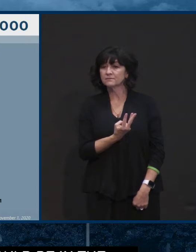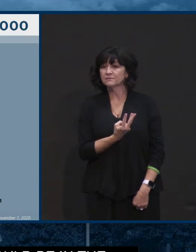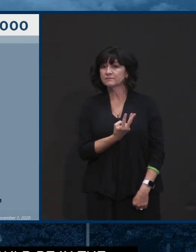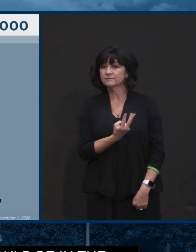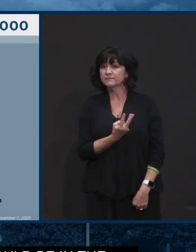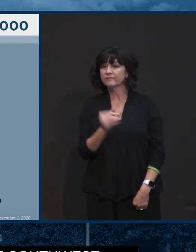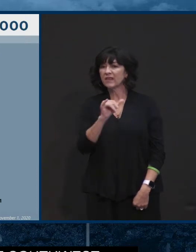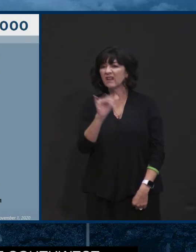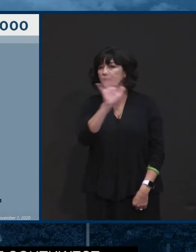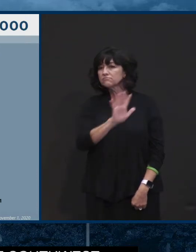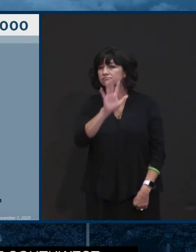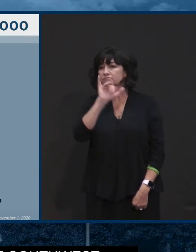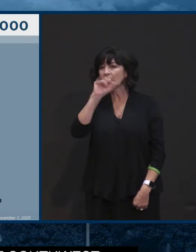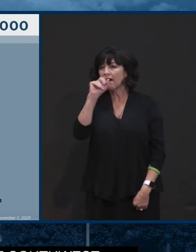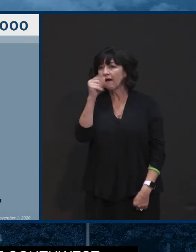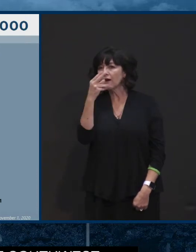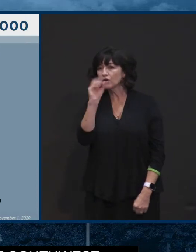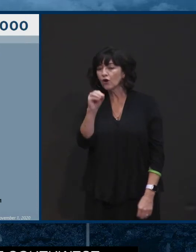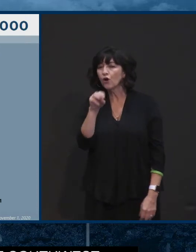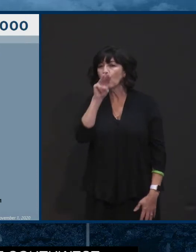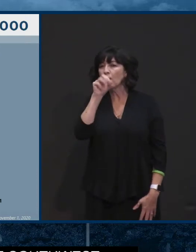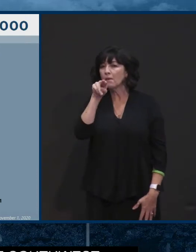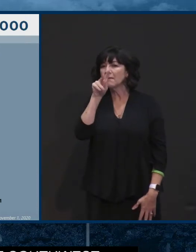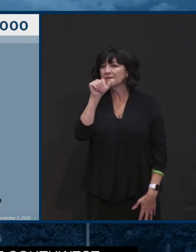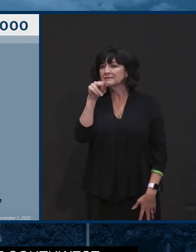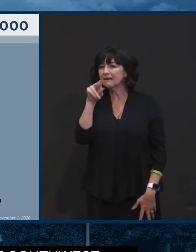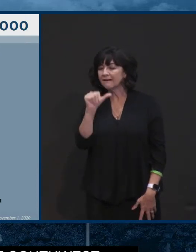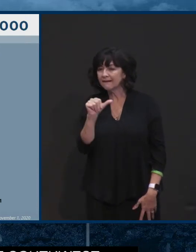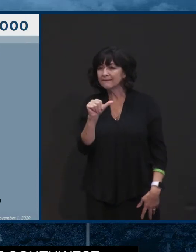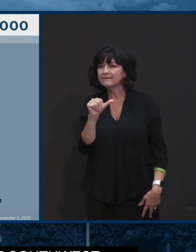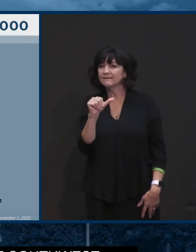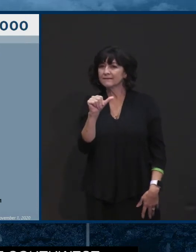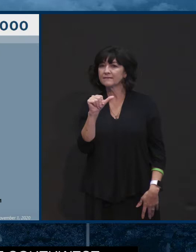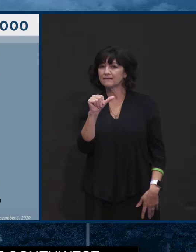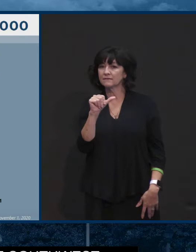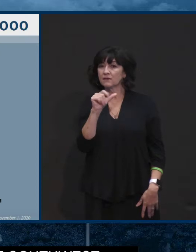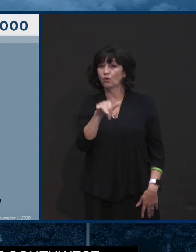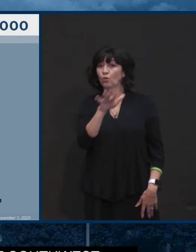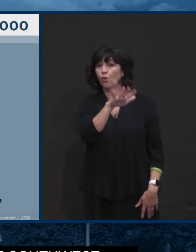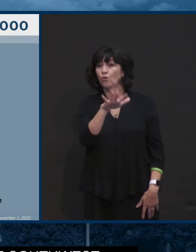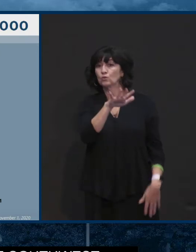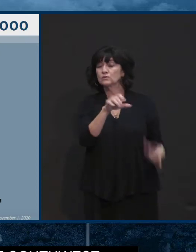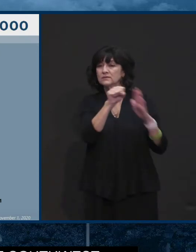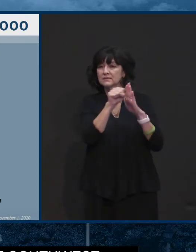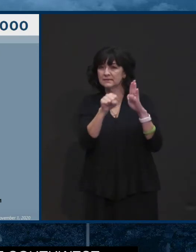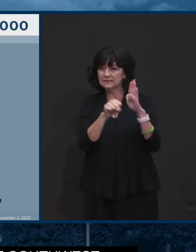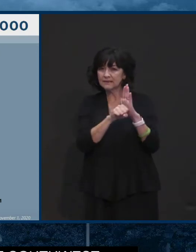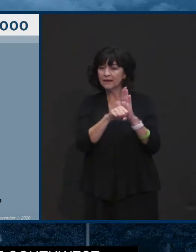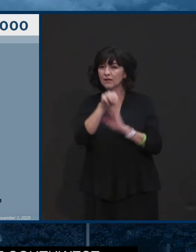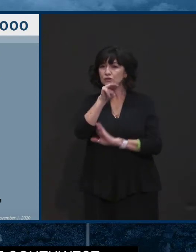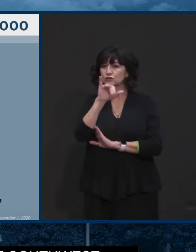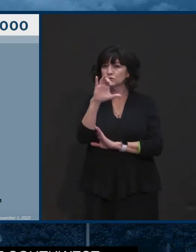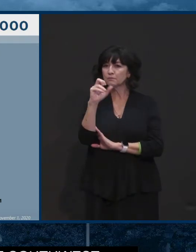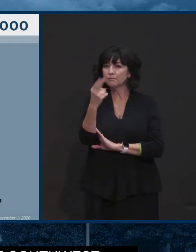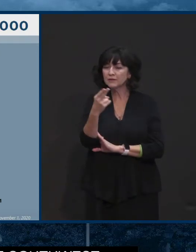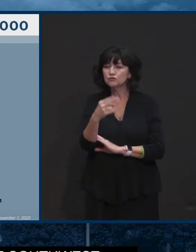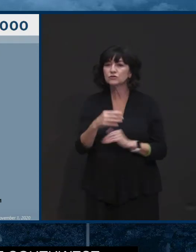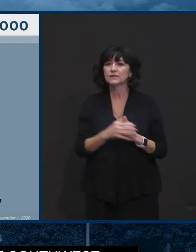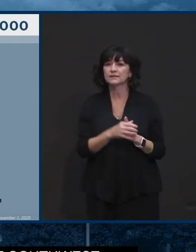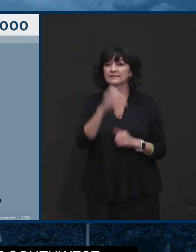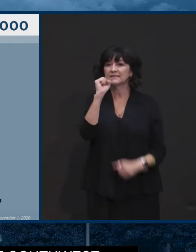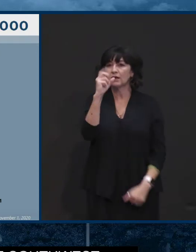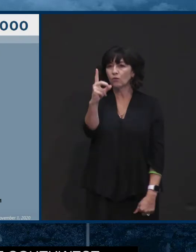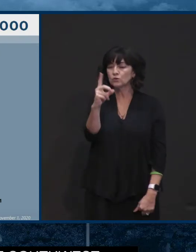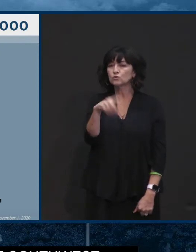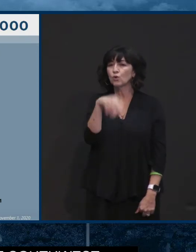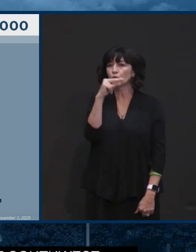Idaho, Montana, those states out that way, and Michigan and the Dakotas, really